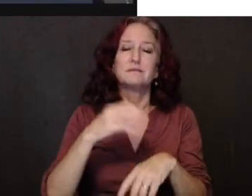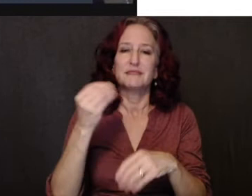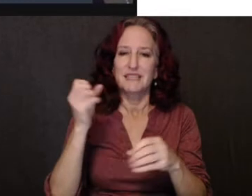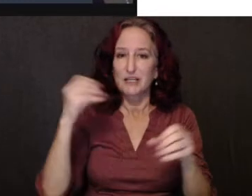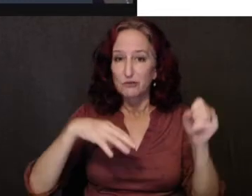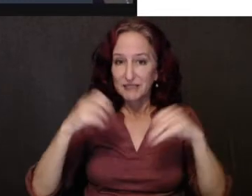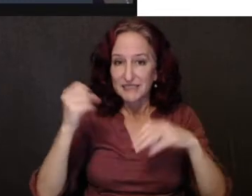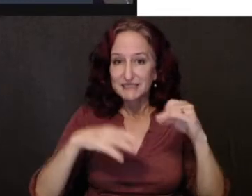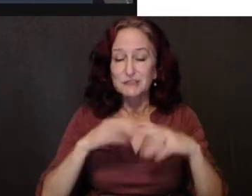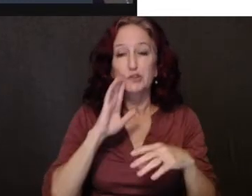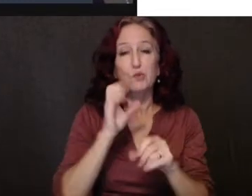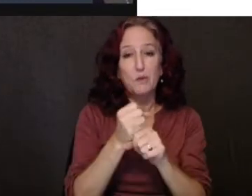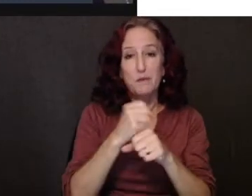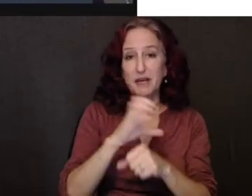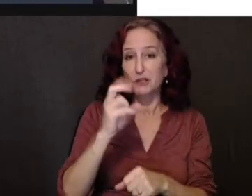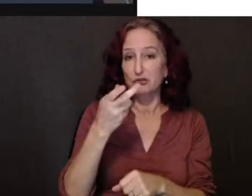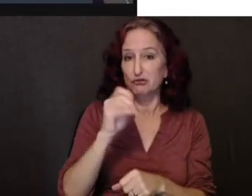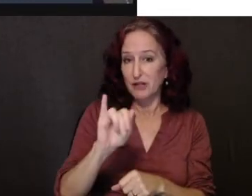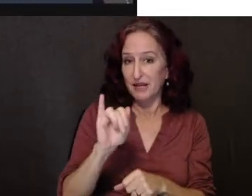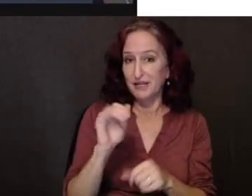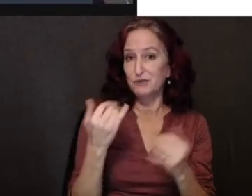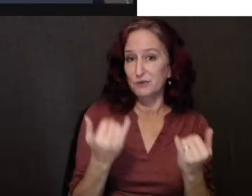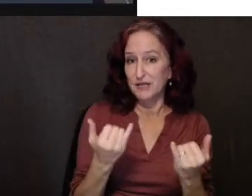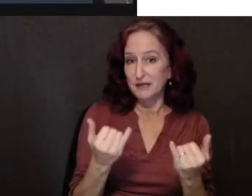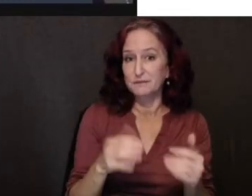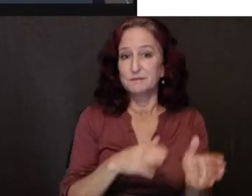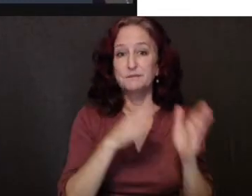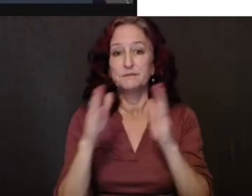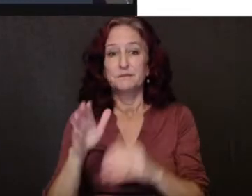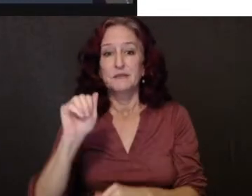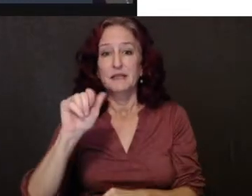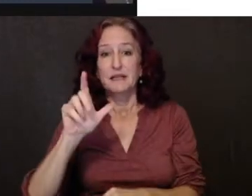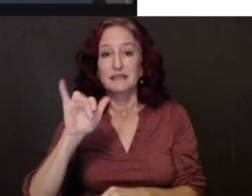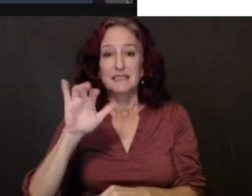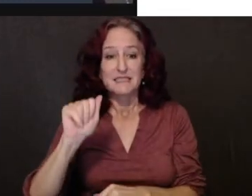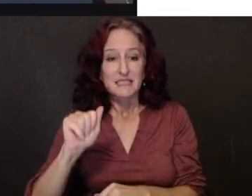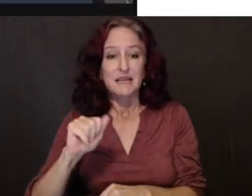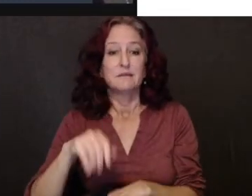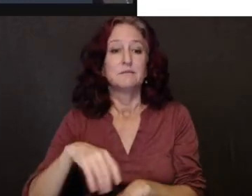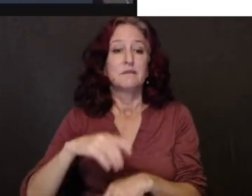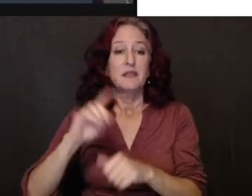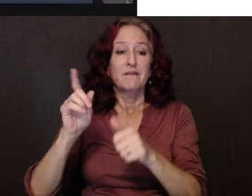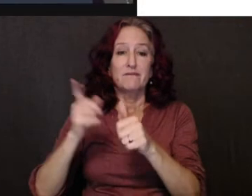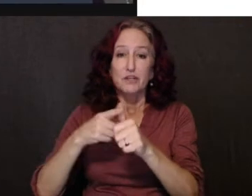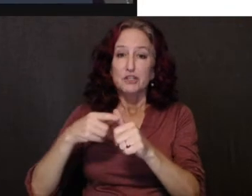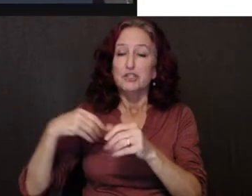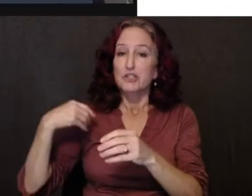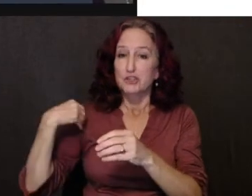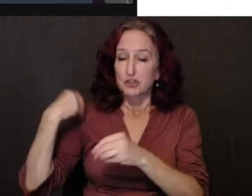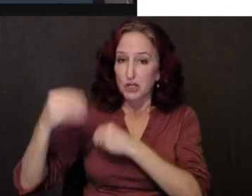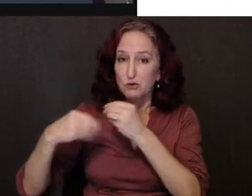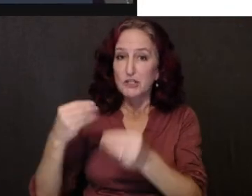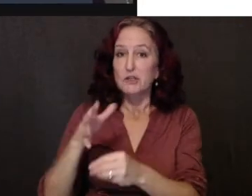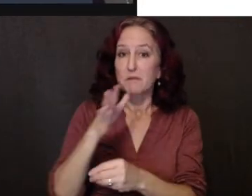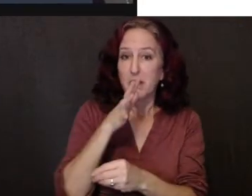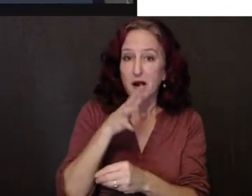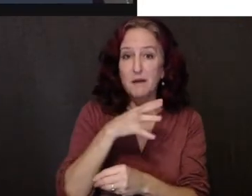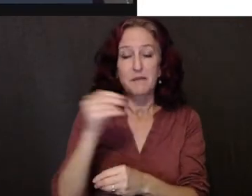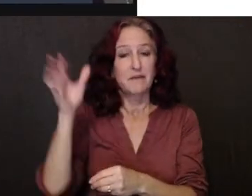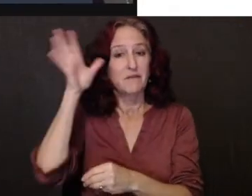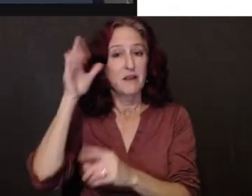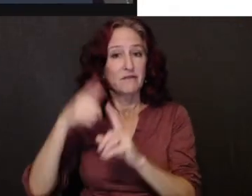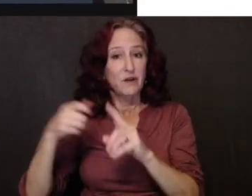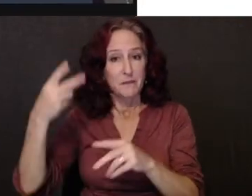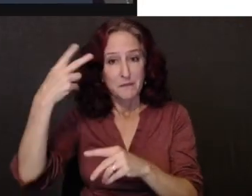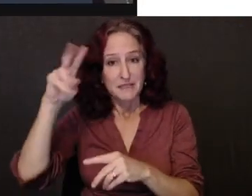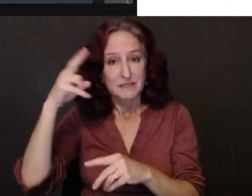simple, organic, and sustainably sourced ingredients. Today, she will be making masala chai kheer jars. And Alicia Casas